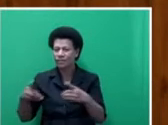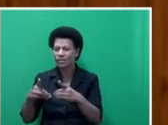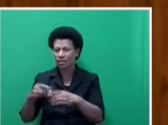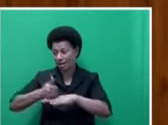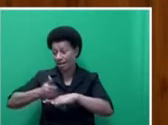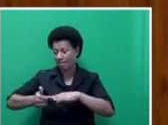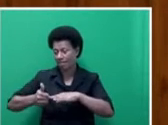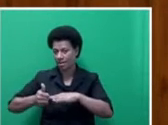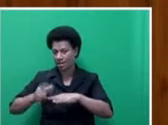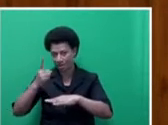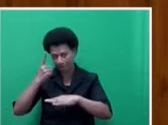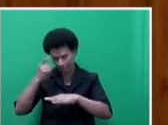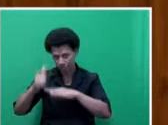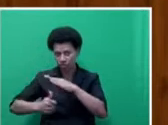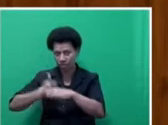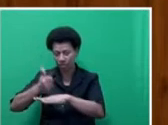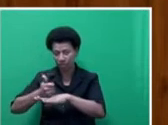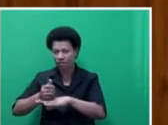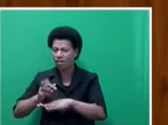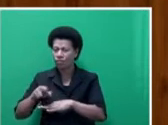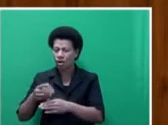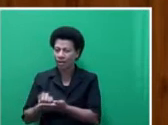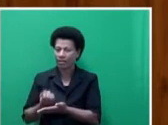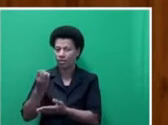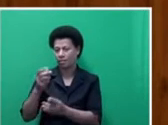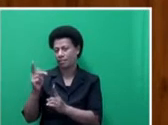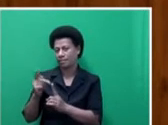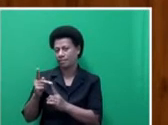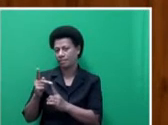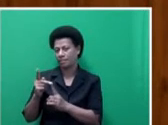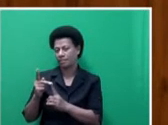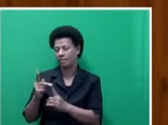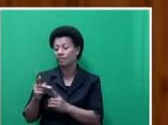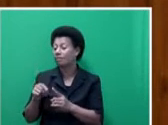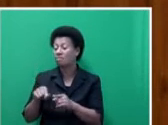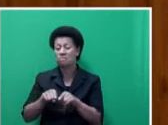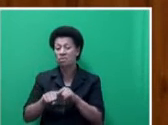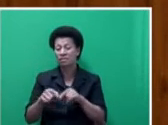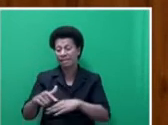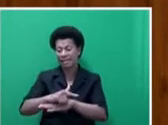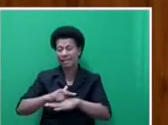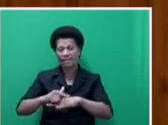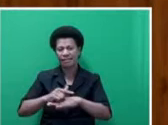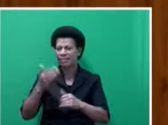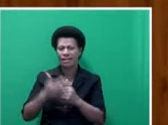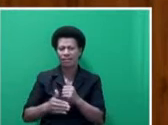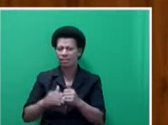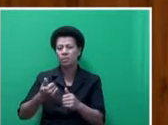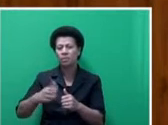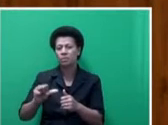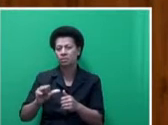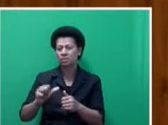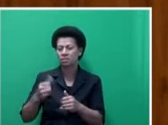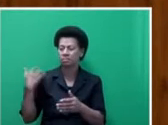land viable for productive and socio-economic purposes. Most of this land were lying idle for all these years